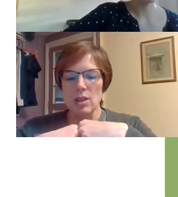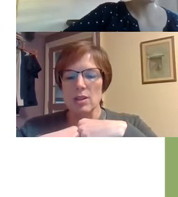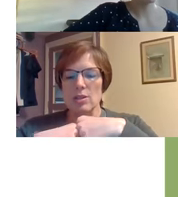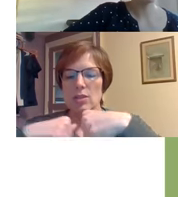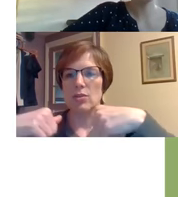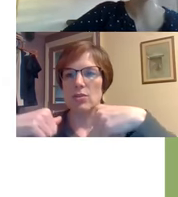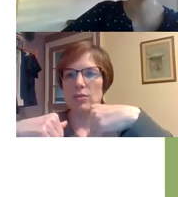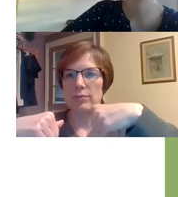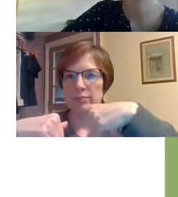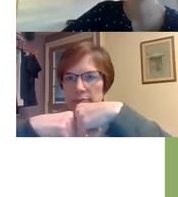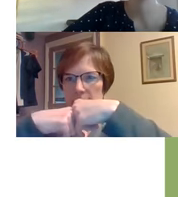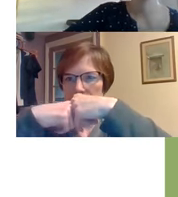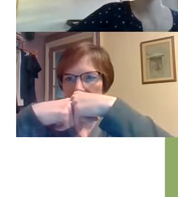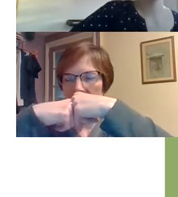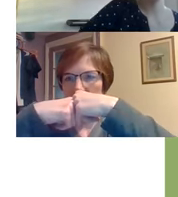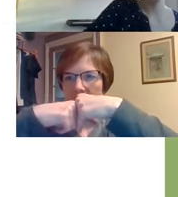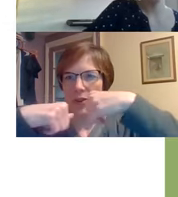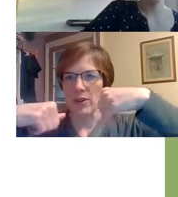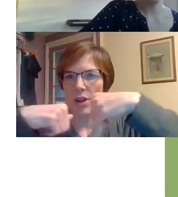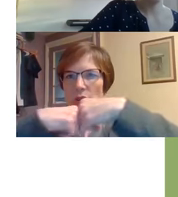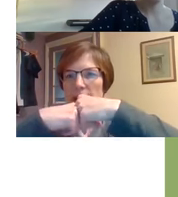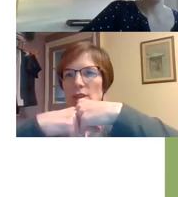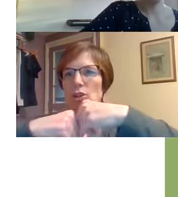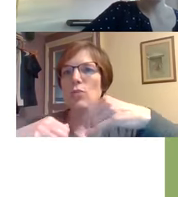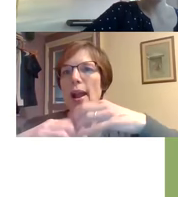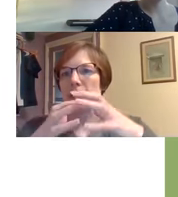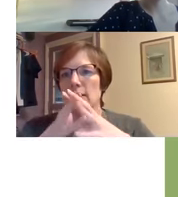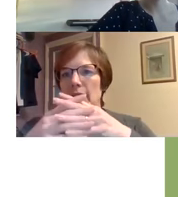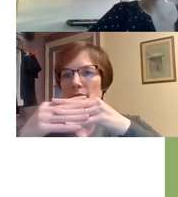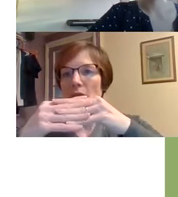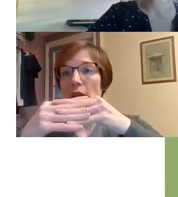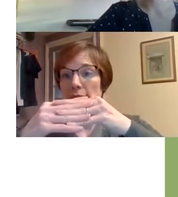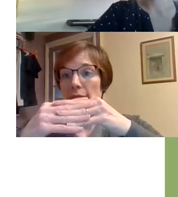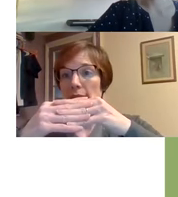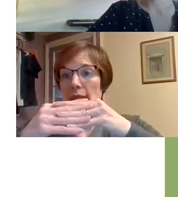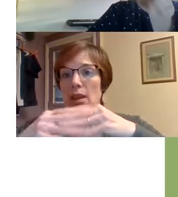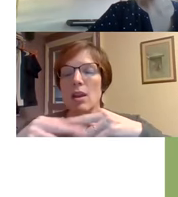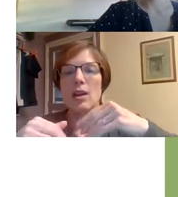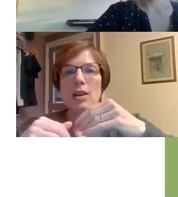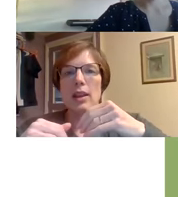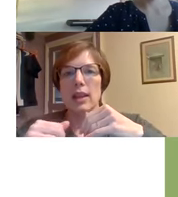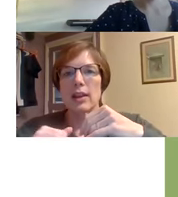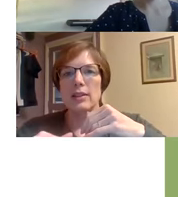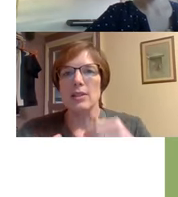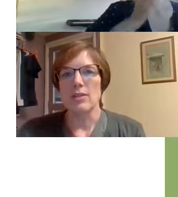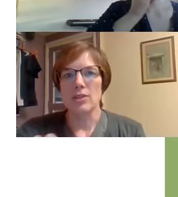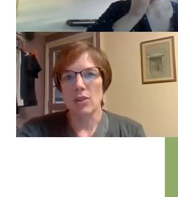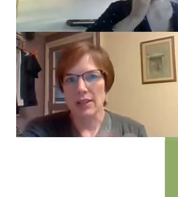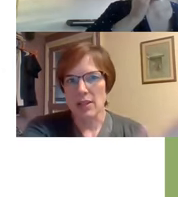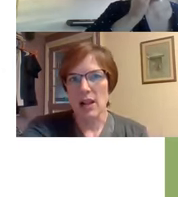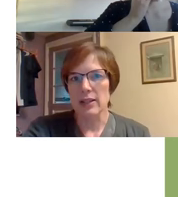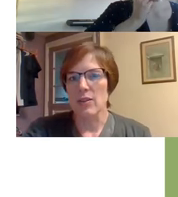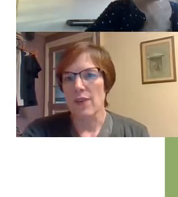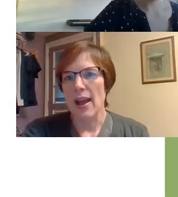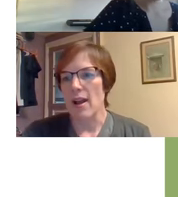channels to get together, you know, like they're attracted, like a lock and key. And so